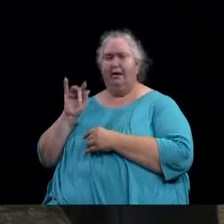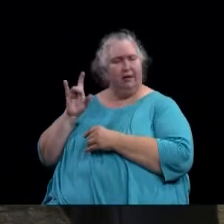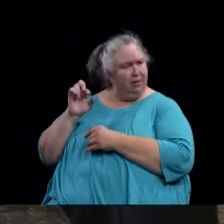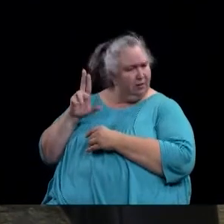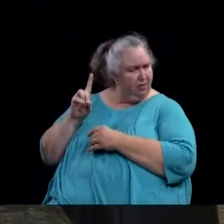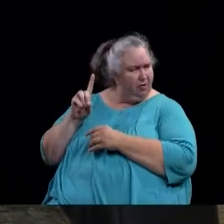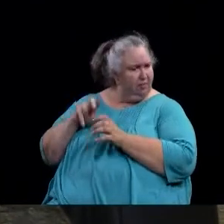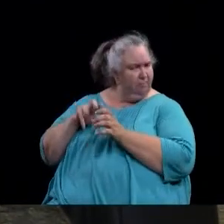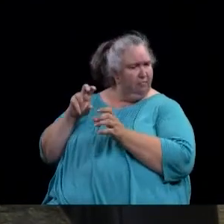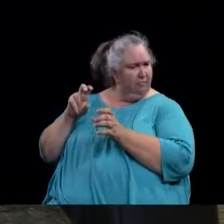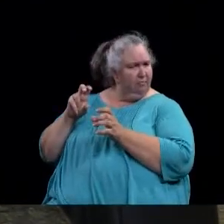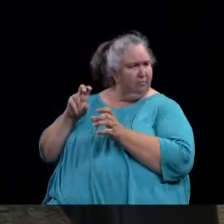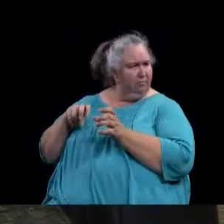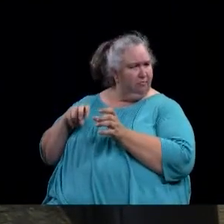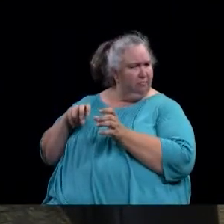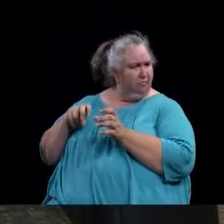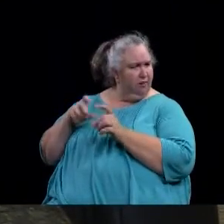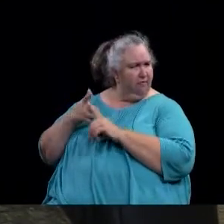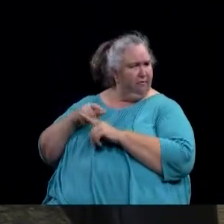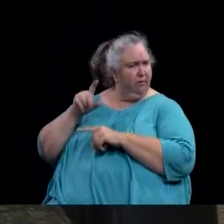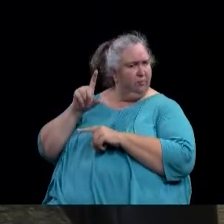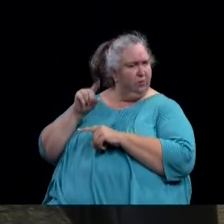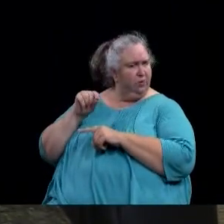2020-584. Thank you.